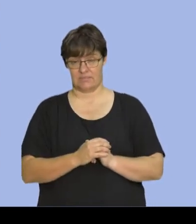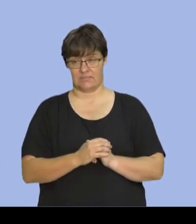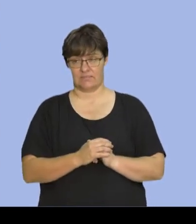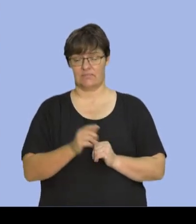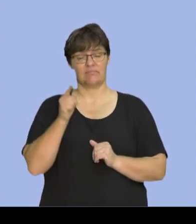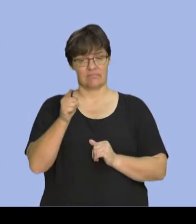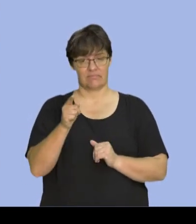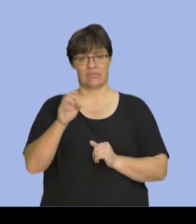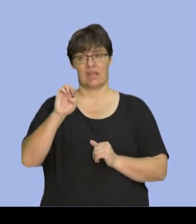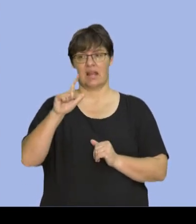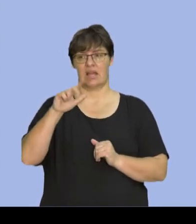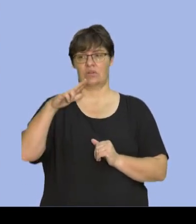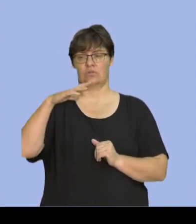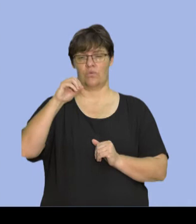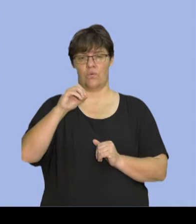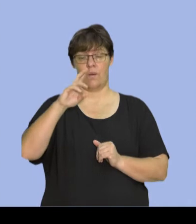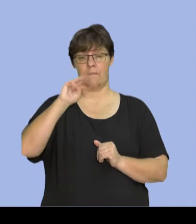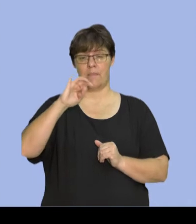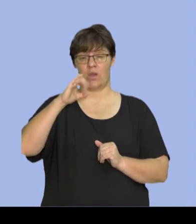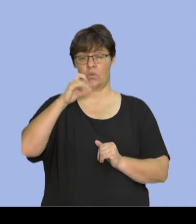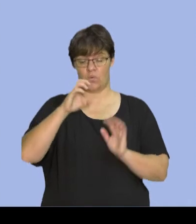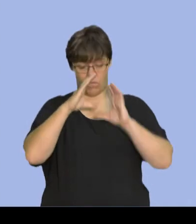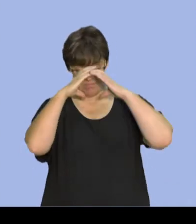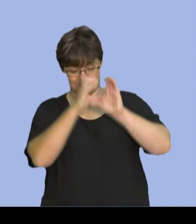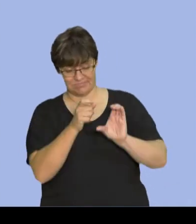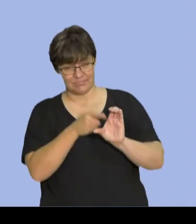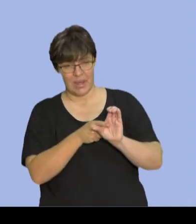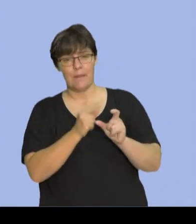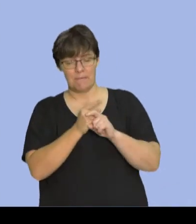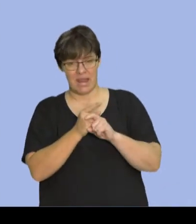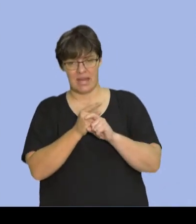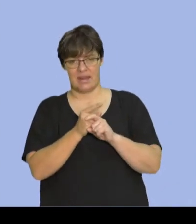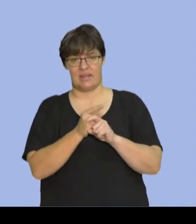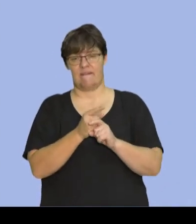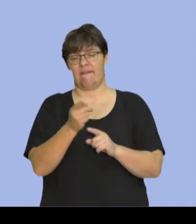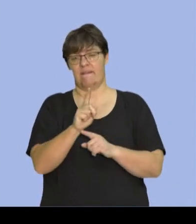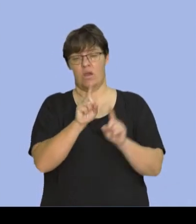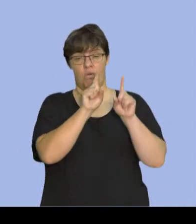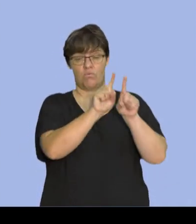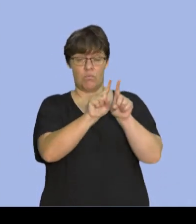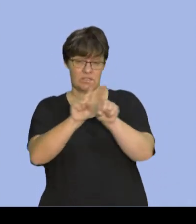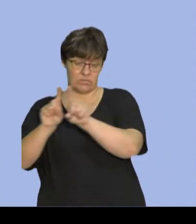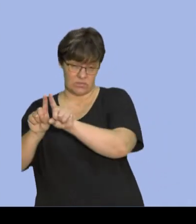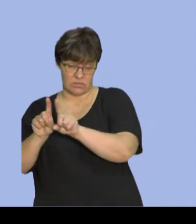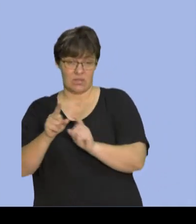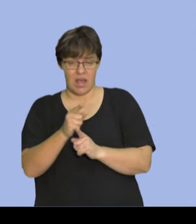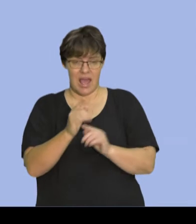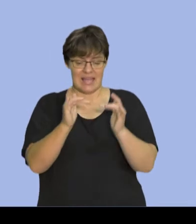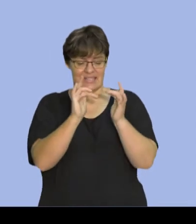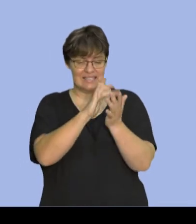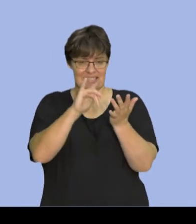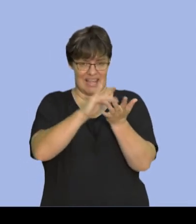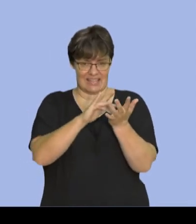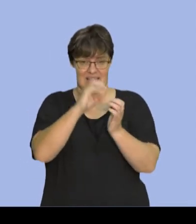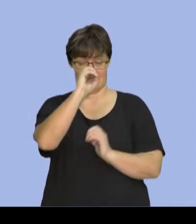Here's an electron micrograph illustrating the dense concentration of the chromosomes along the center of